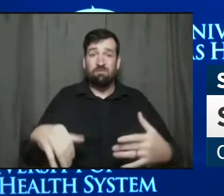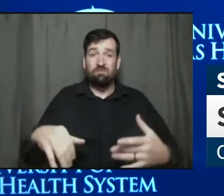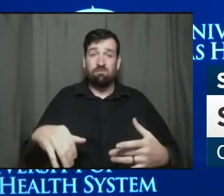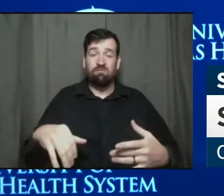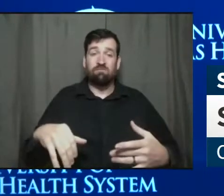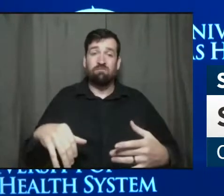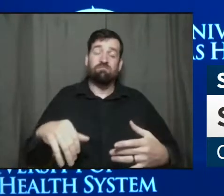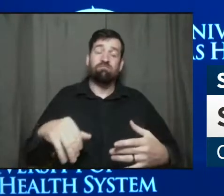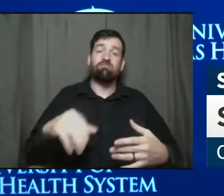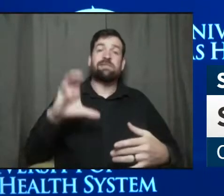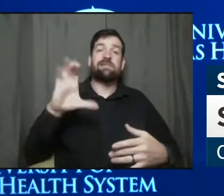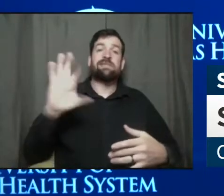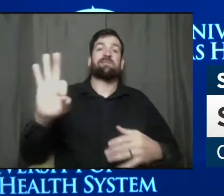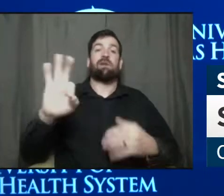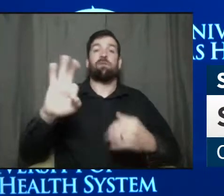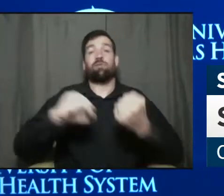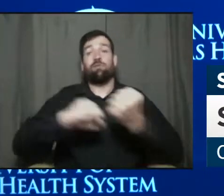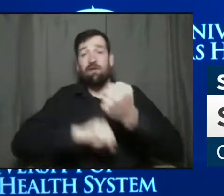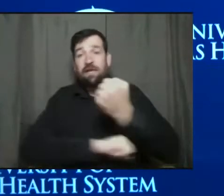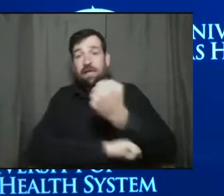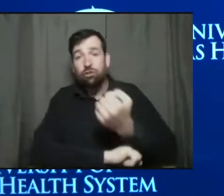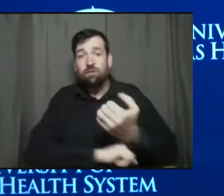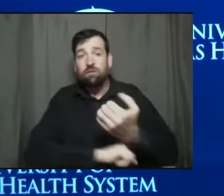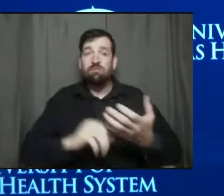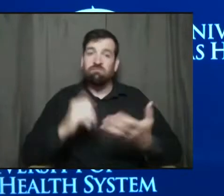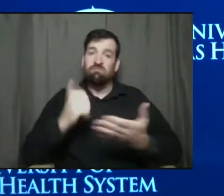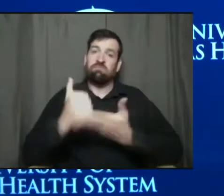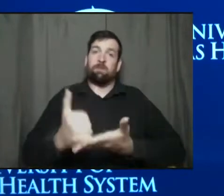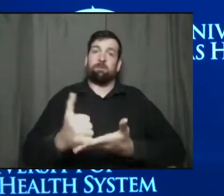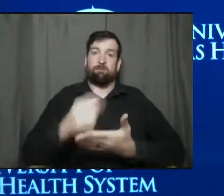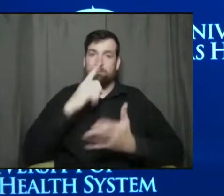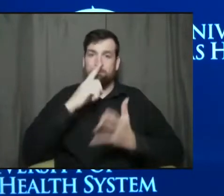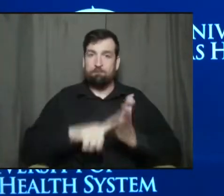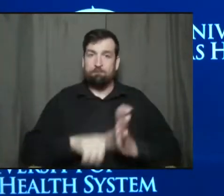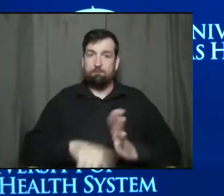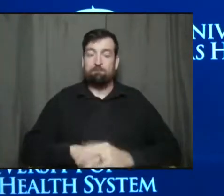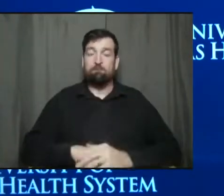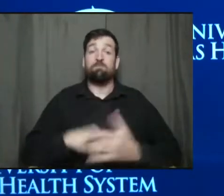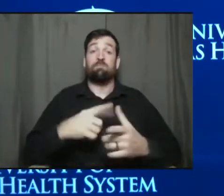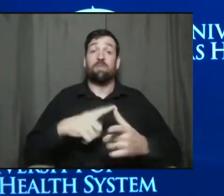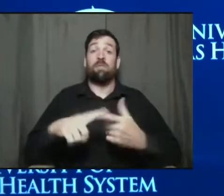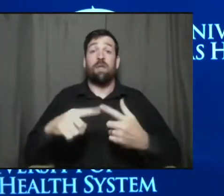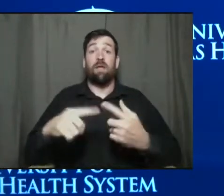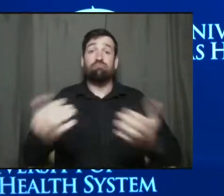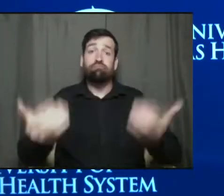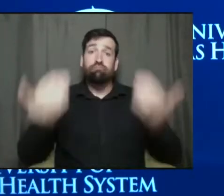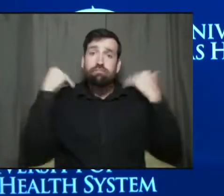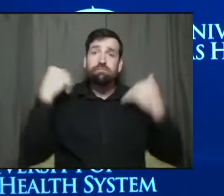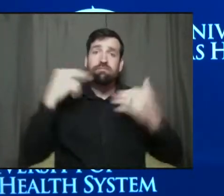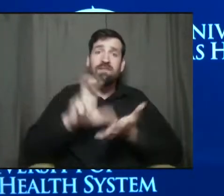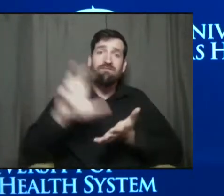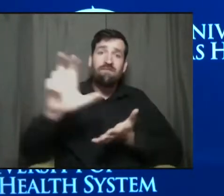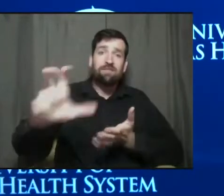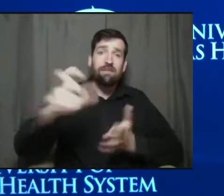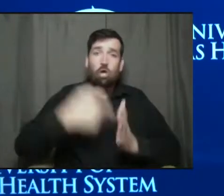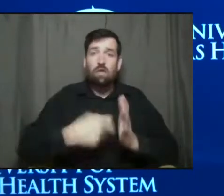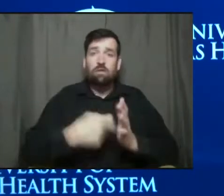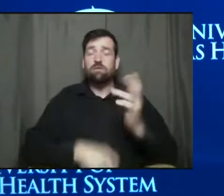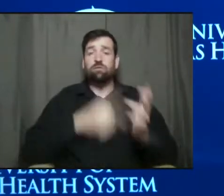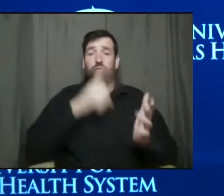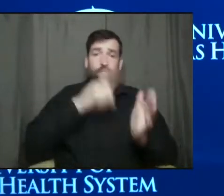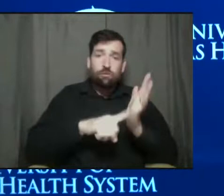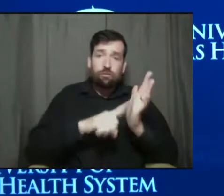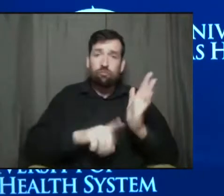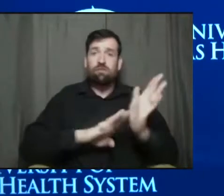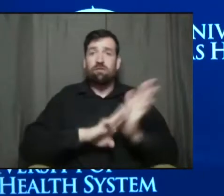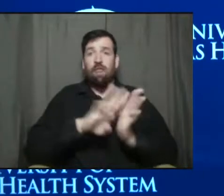Fibrosis Foundation to help direct that research. Then you overcome the cost of the investment and the research and development, and the drug companies still have to